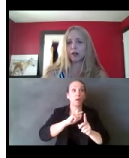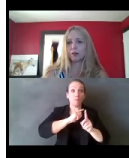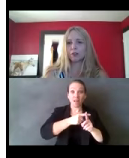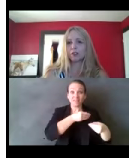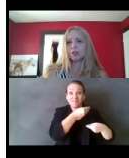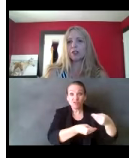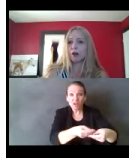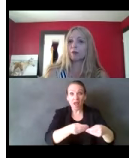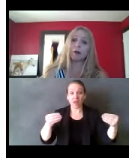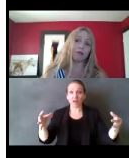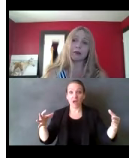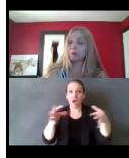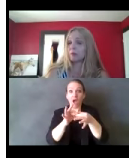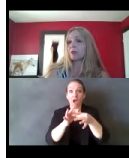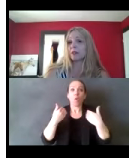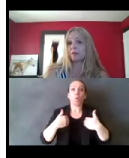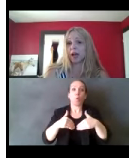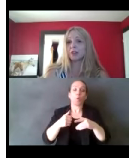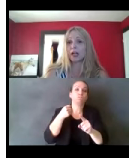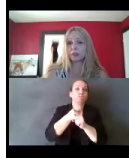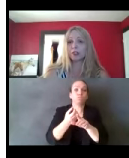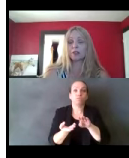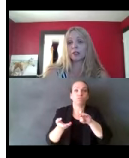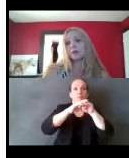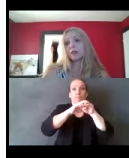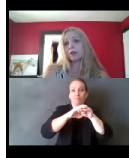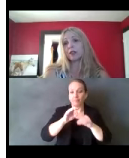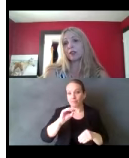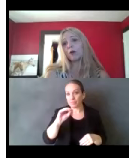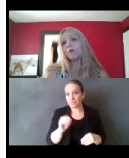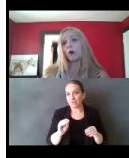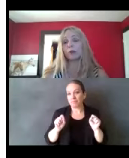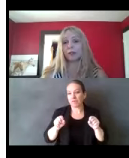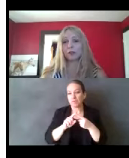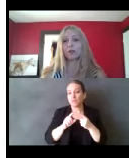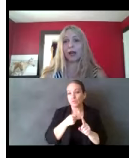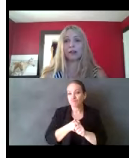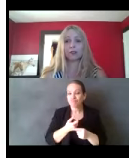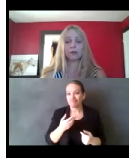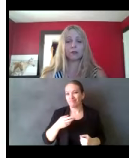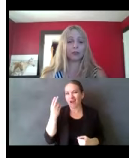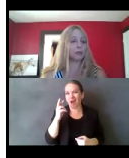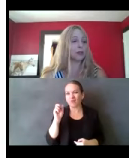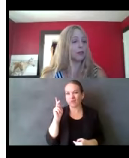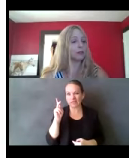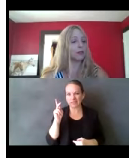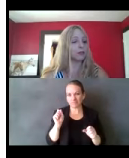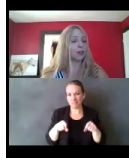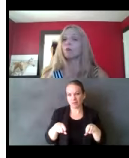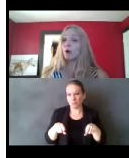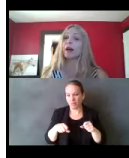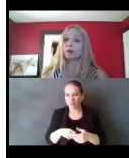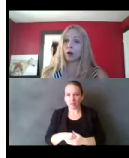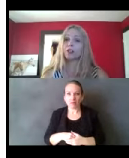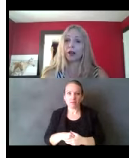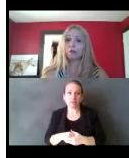challenge. So it's good to know if you have family members that have had challenges, you know, that you are more at risk for that, and to be, you